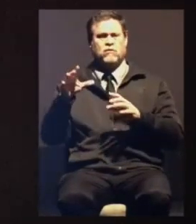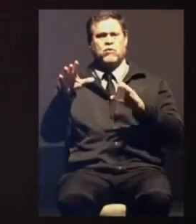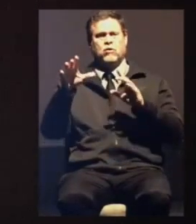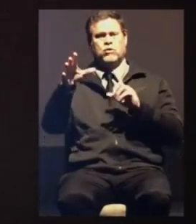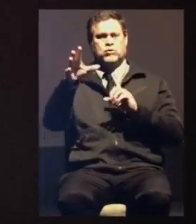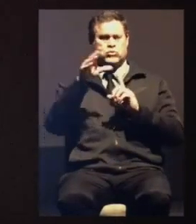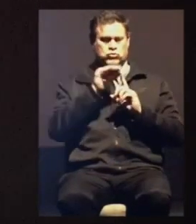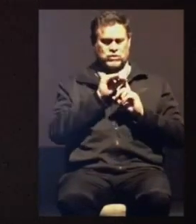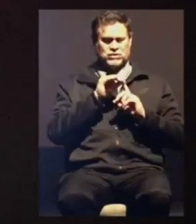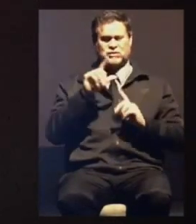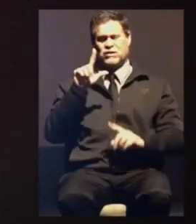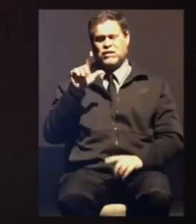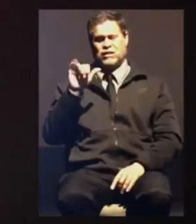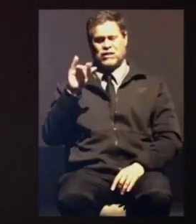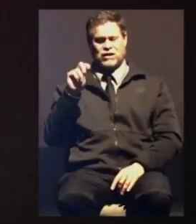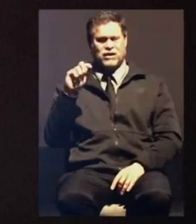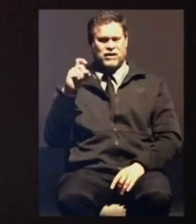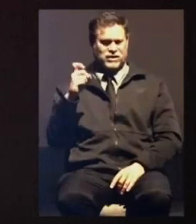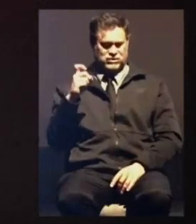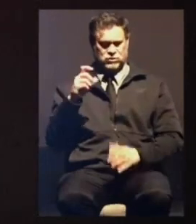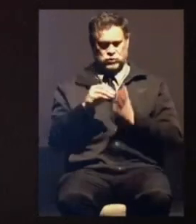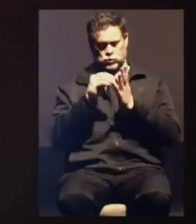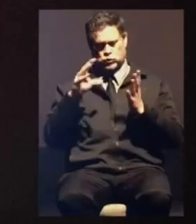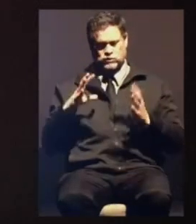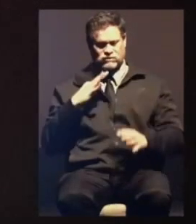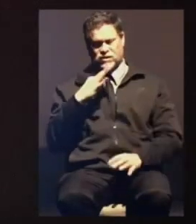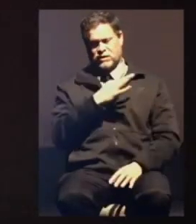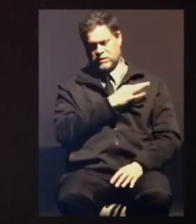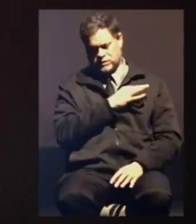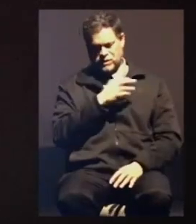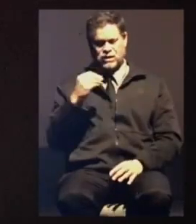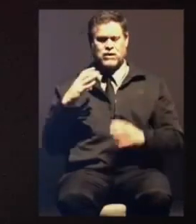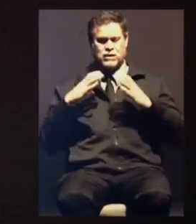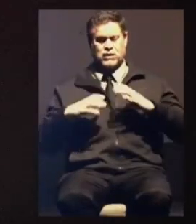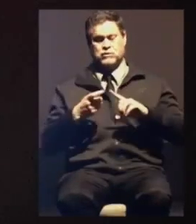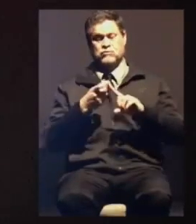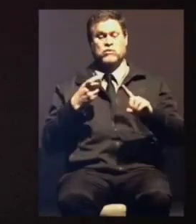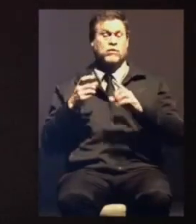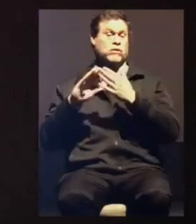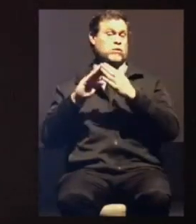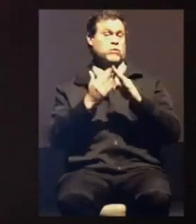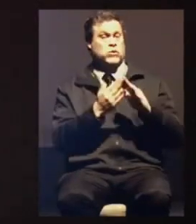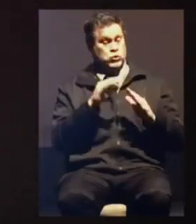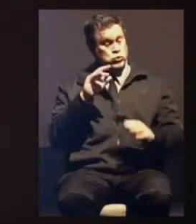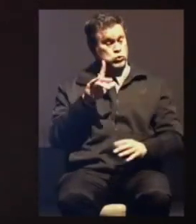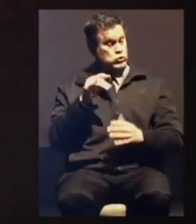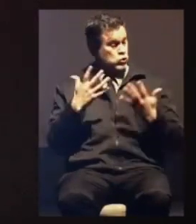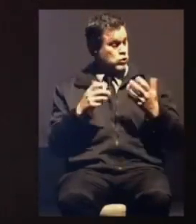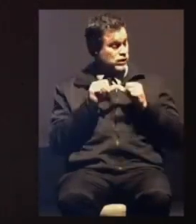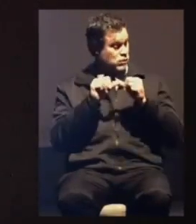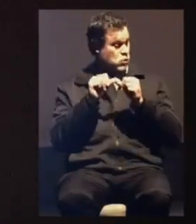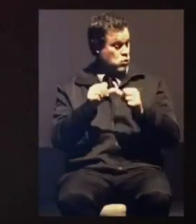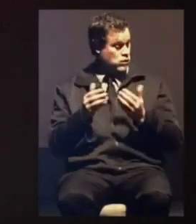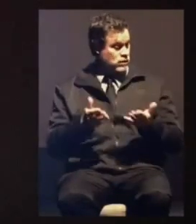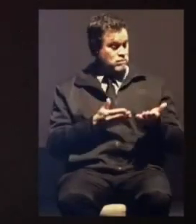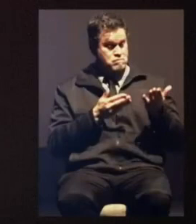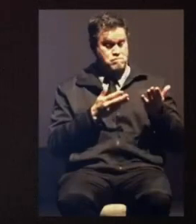Latinx students and faculty, but also clients from the community. So. Julie, do you want to keep going with that?